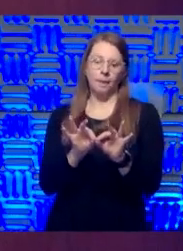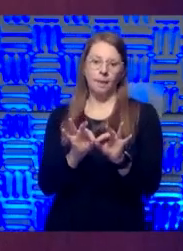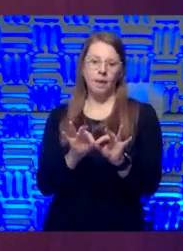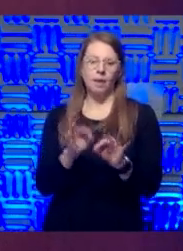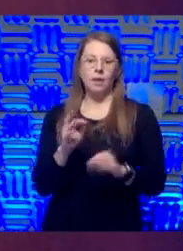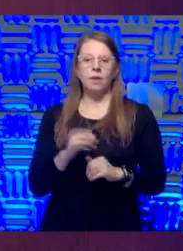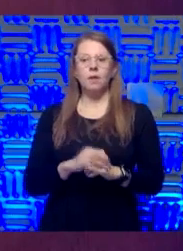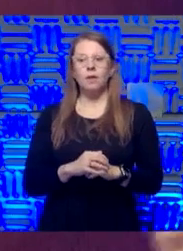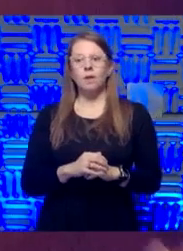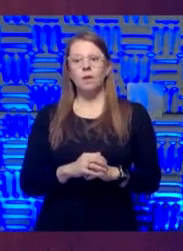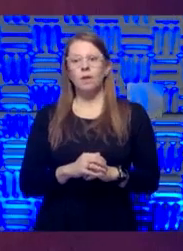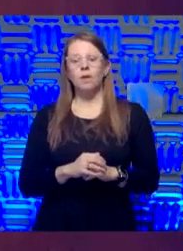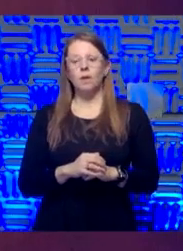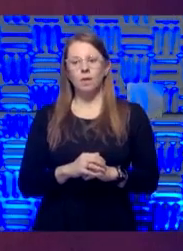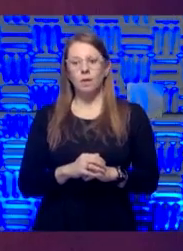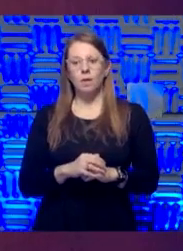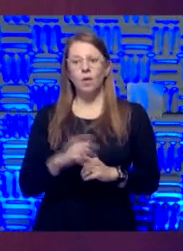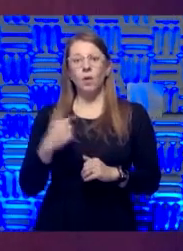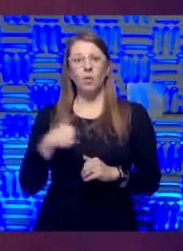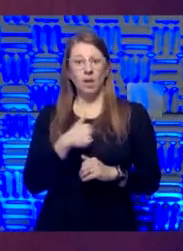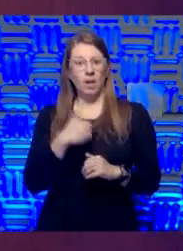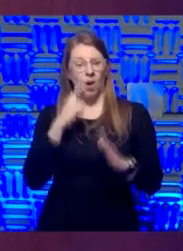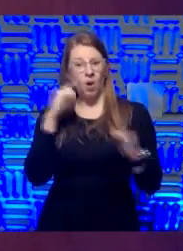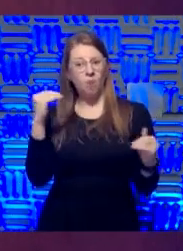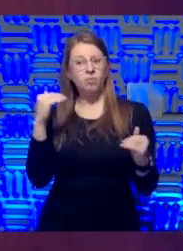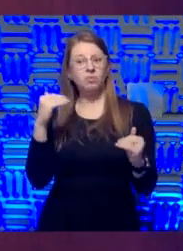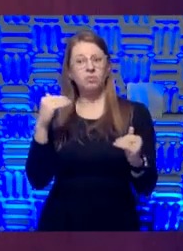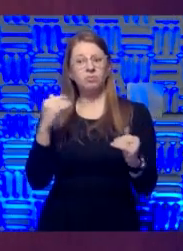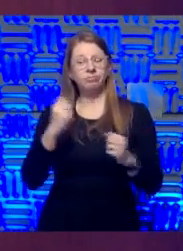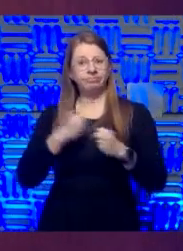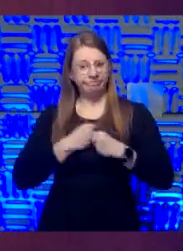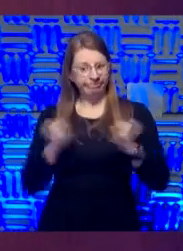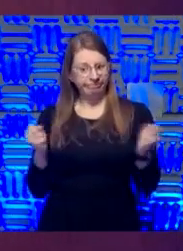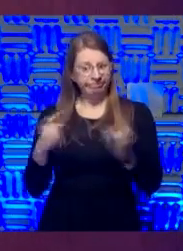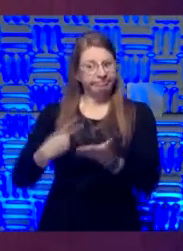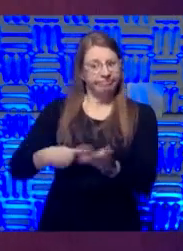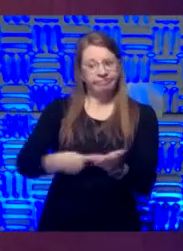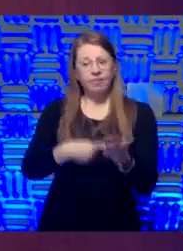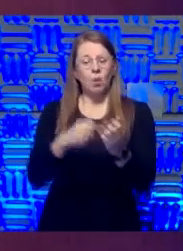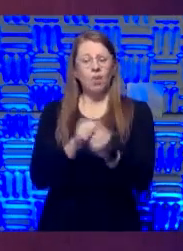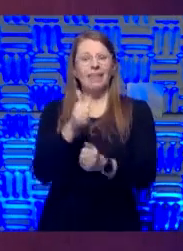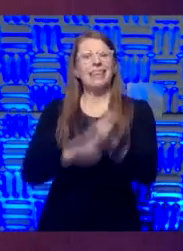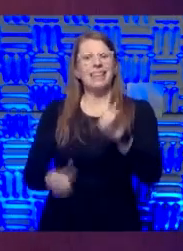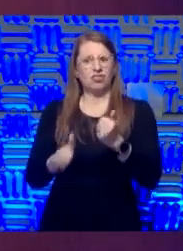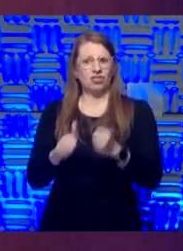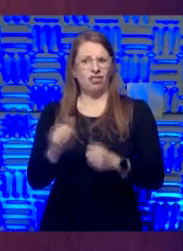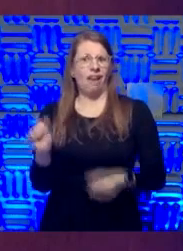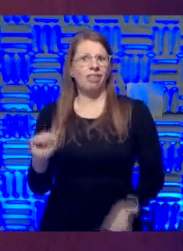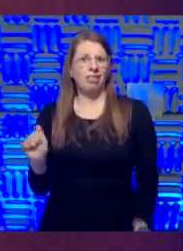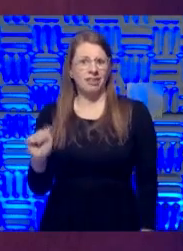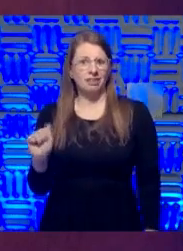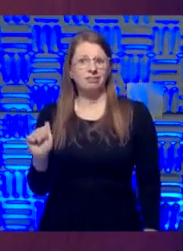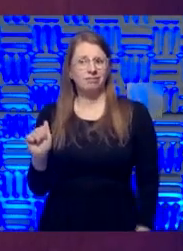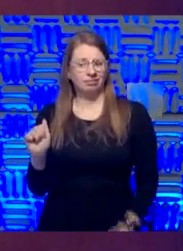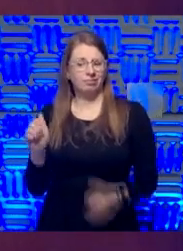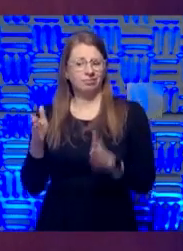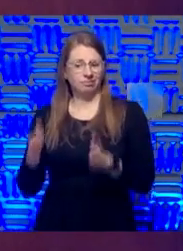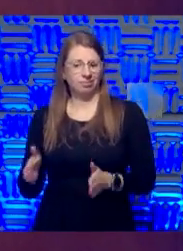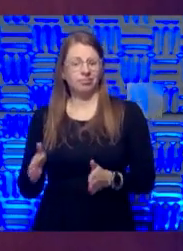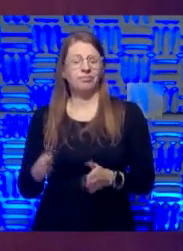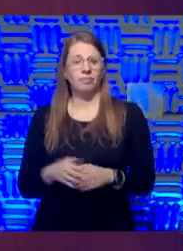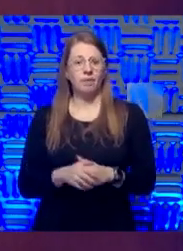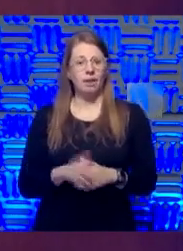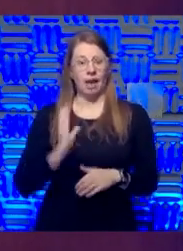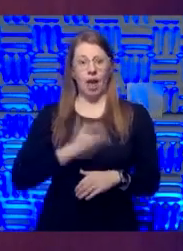the opportunity to have a free discussion of that with each athlete. And I guarantee, and Bill, you can really speak to this,